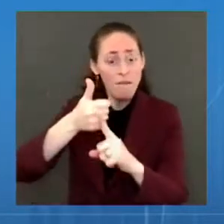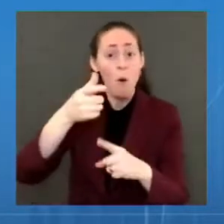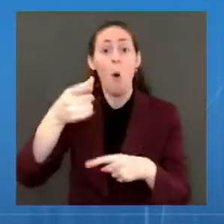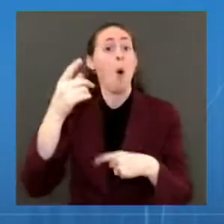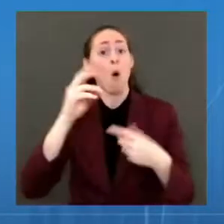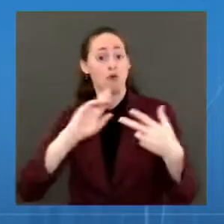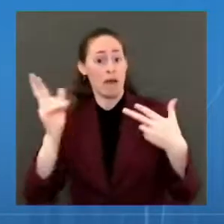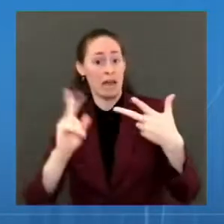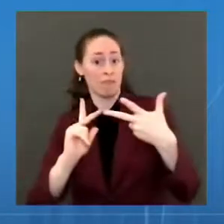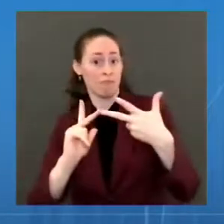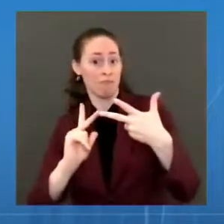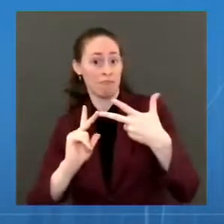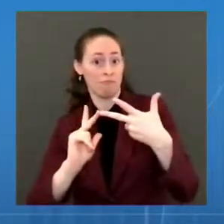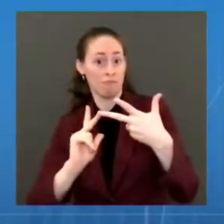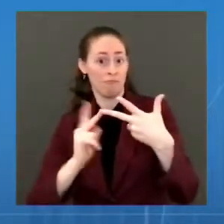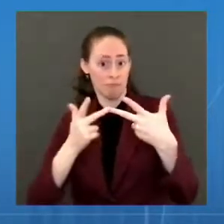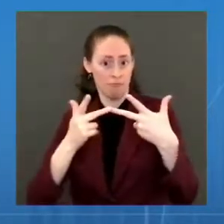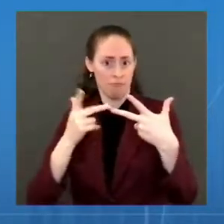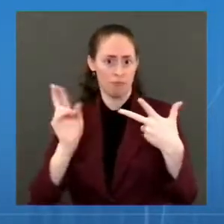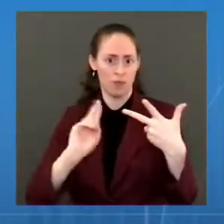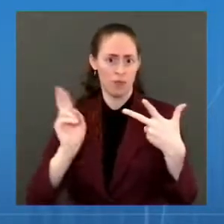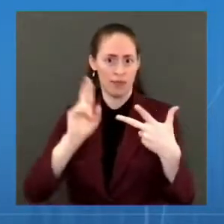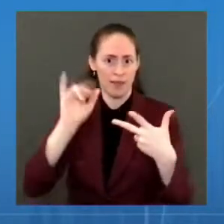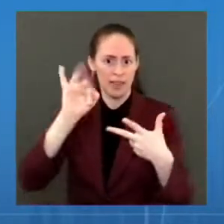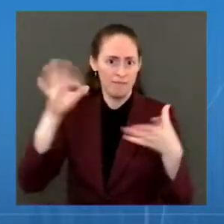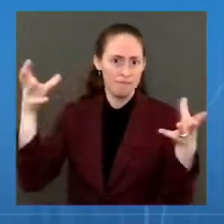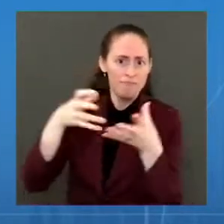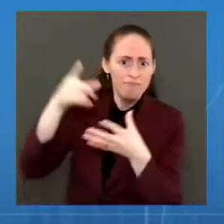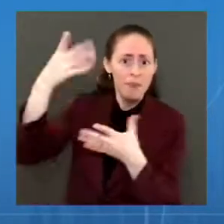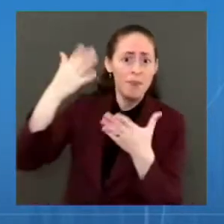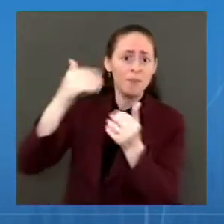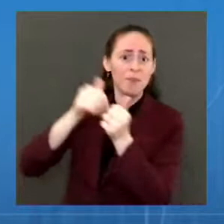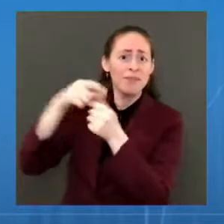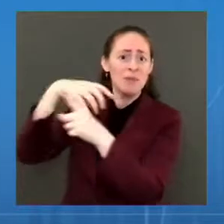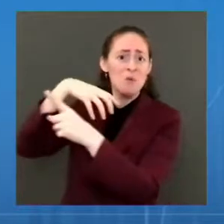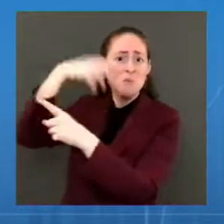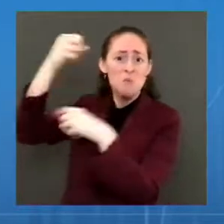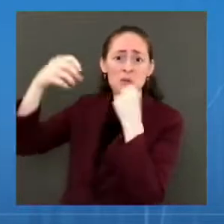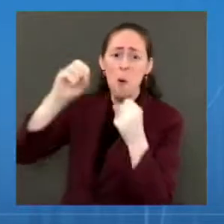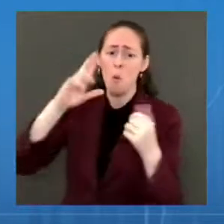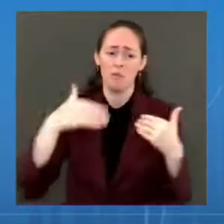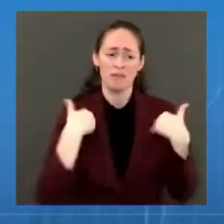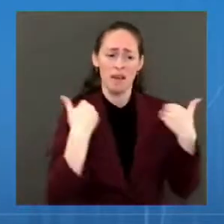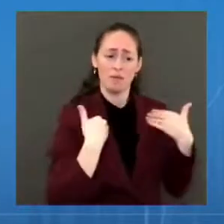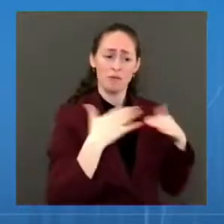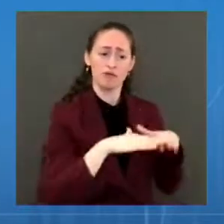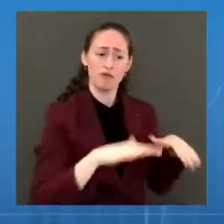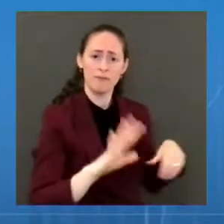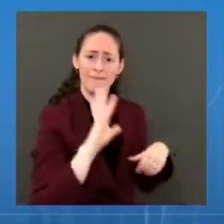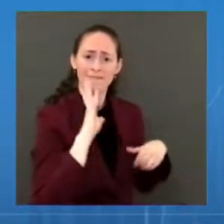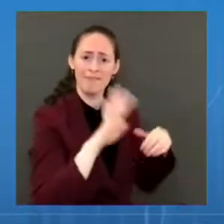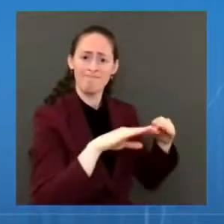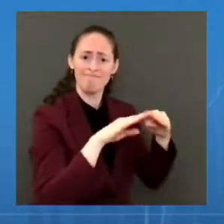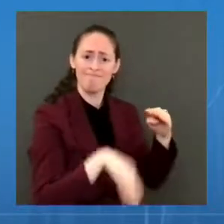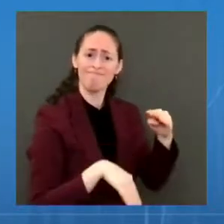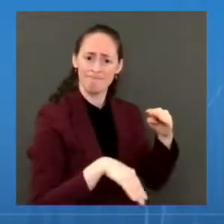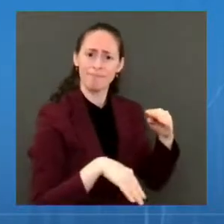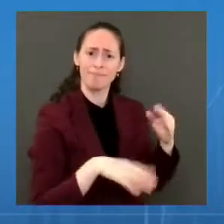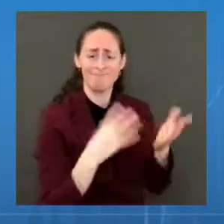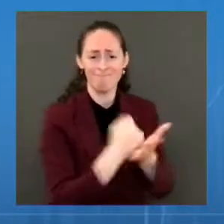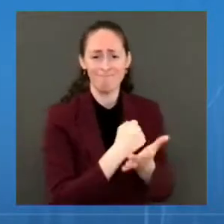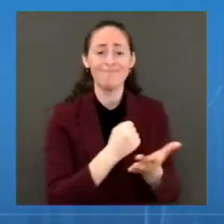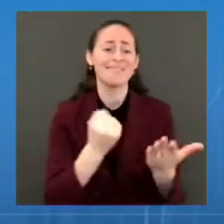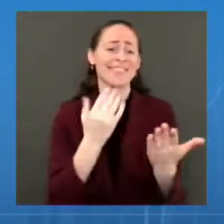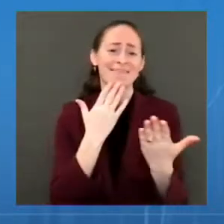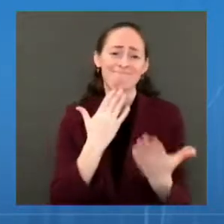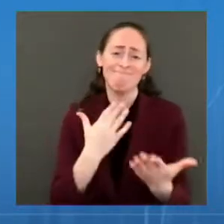who are at higher risk or children under the age of 5 who are not yet eligible for vaccination. Thank you, and I'll now